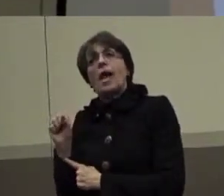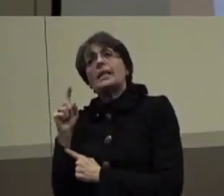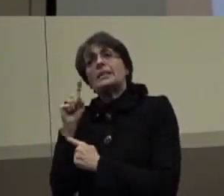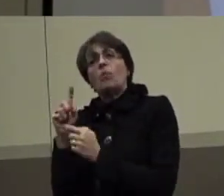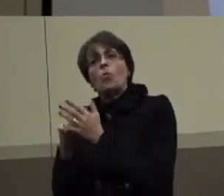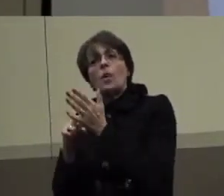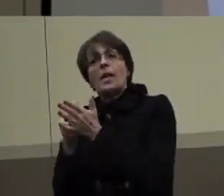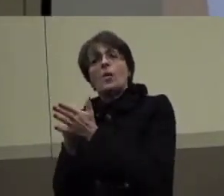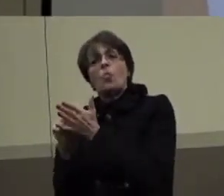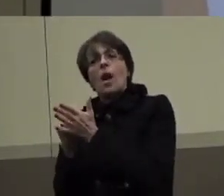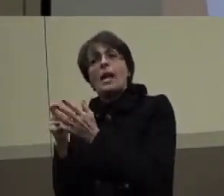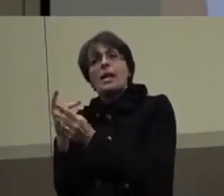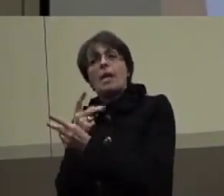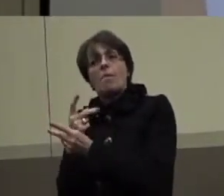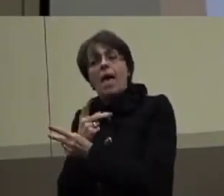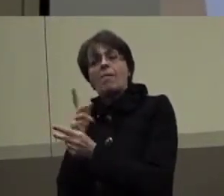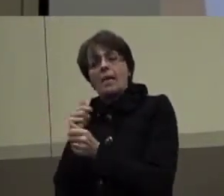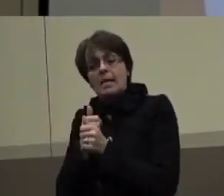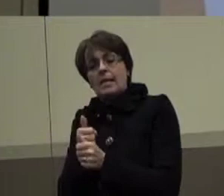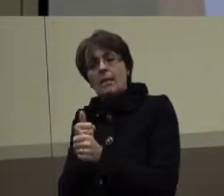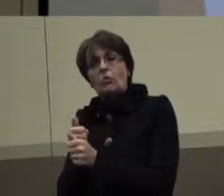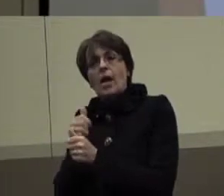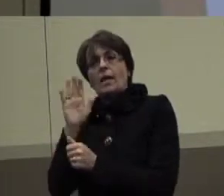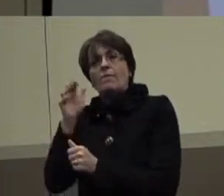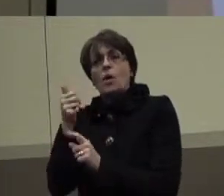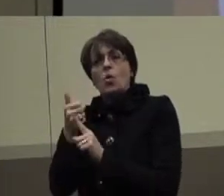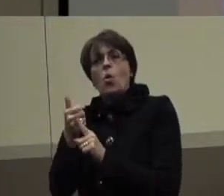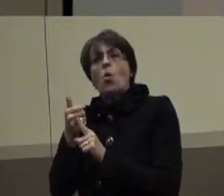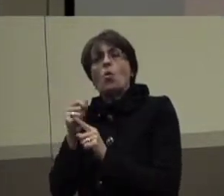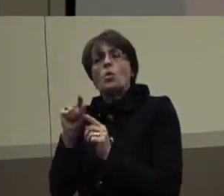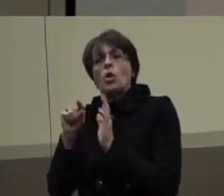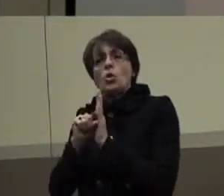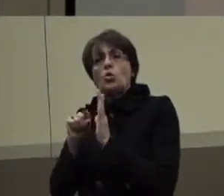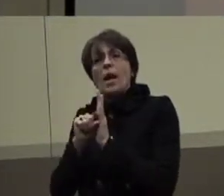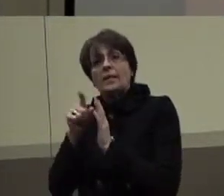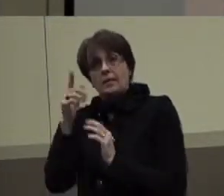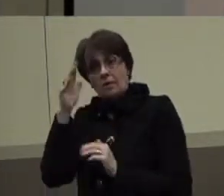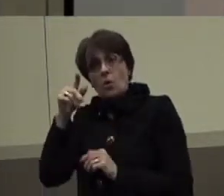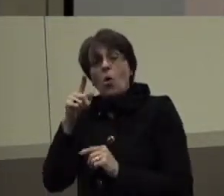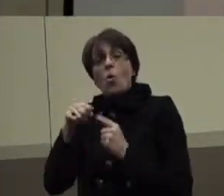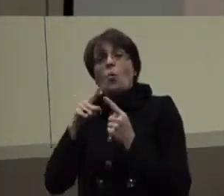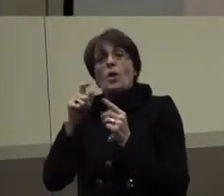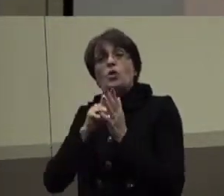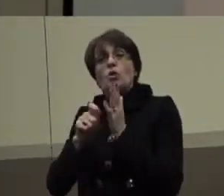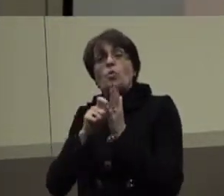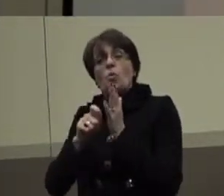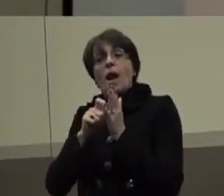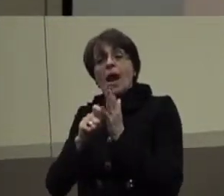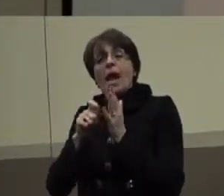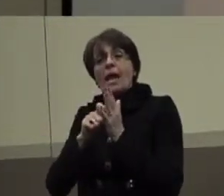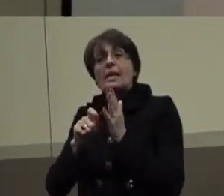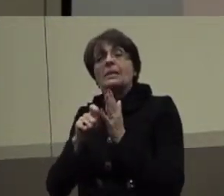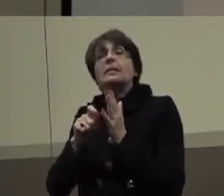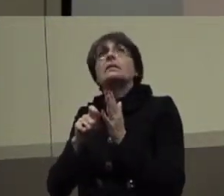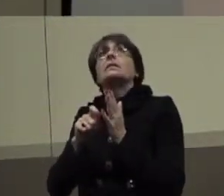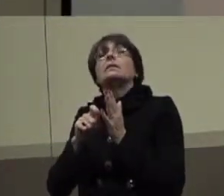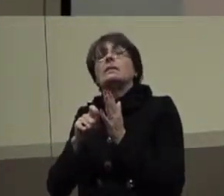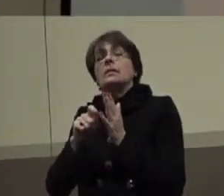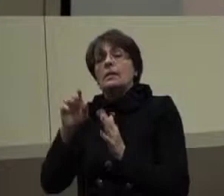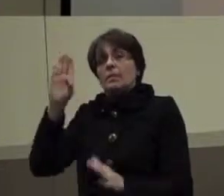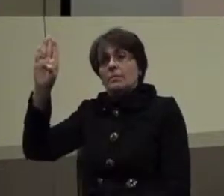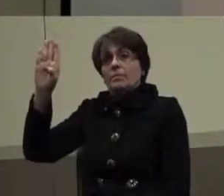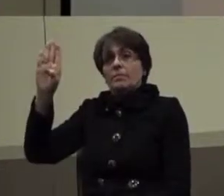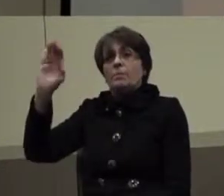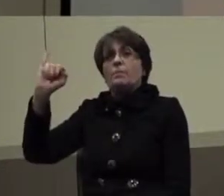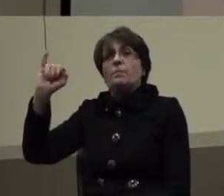math and all of that, to keep track of their own grades. You also know that when you write your behavior intervention